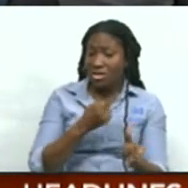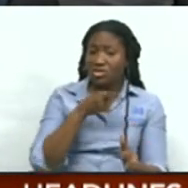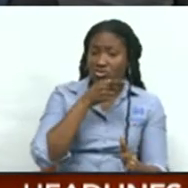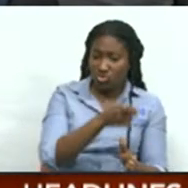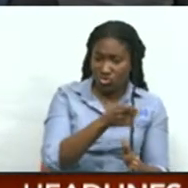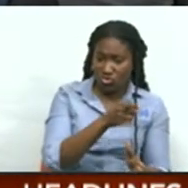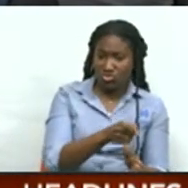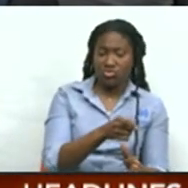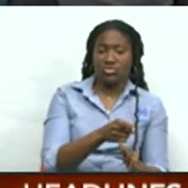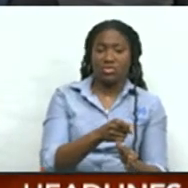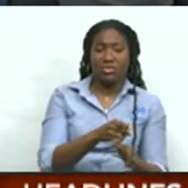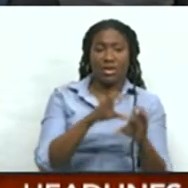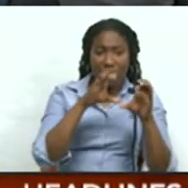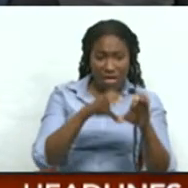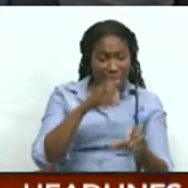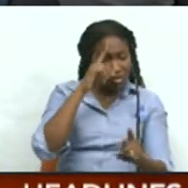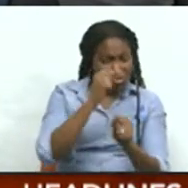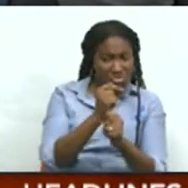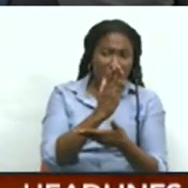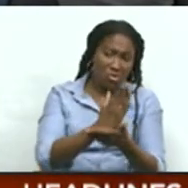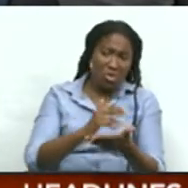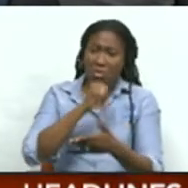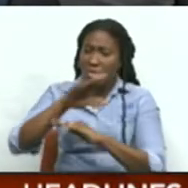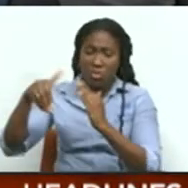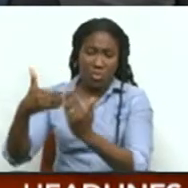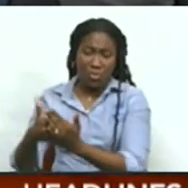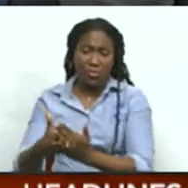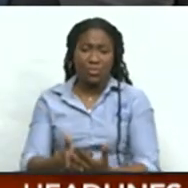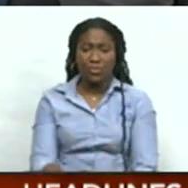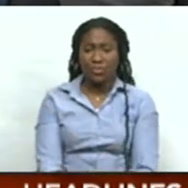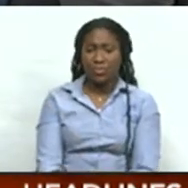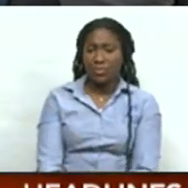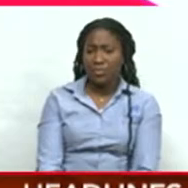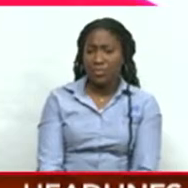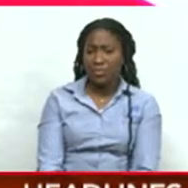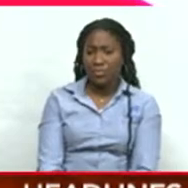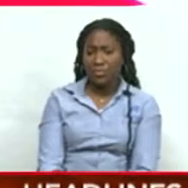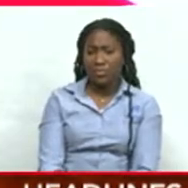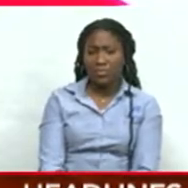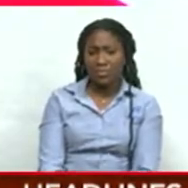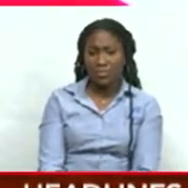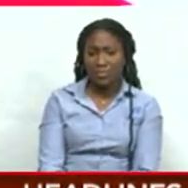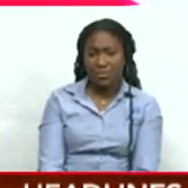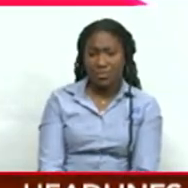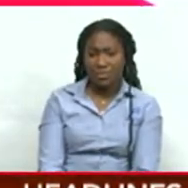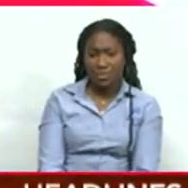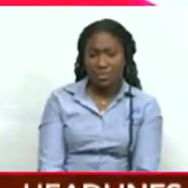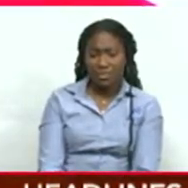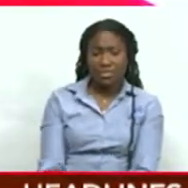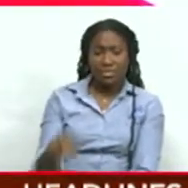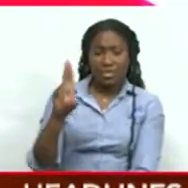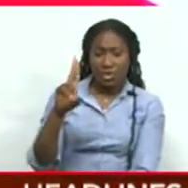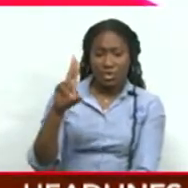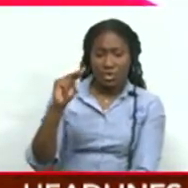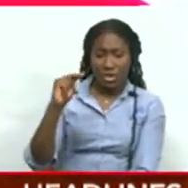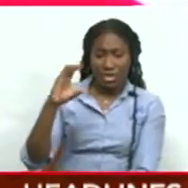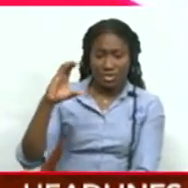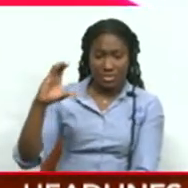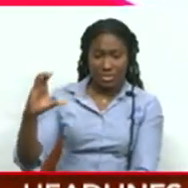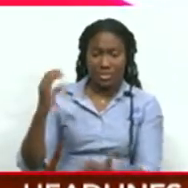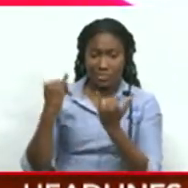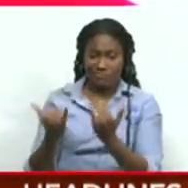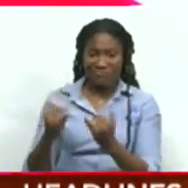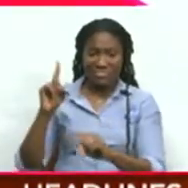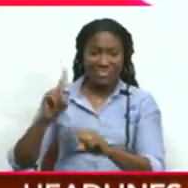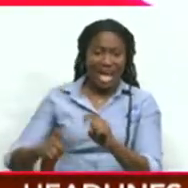trust some within the party. Kimari Fletcher has this report. The UNC's inability to win the